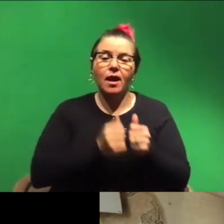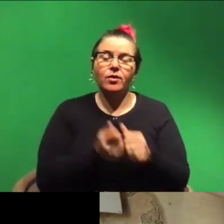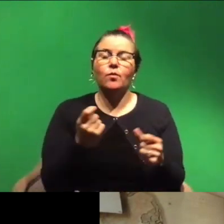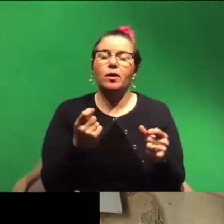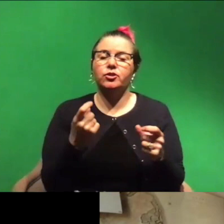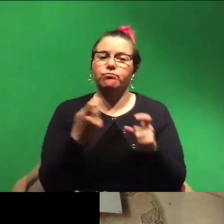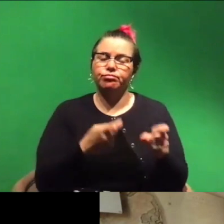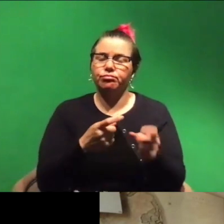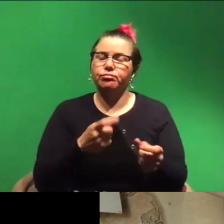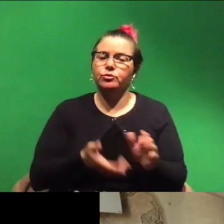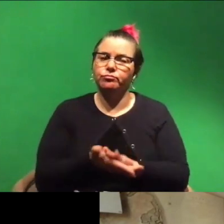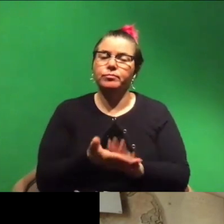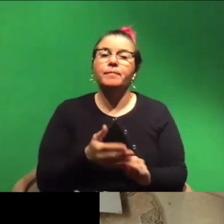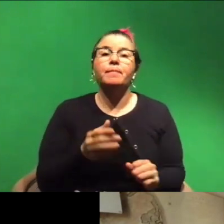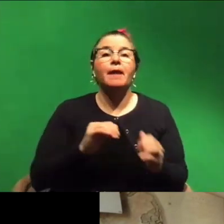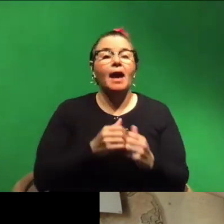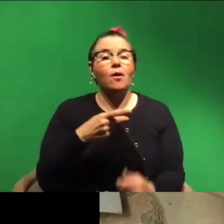make this work. You can do that at